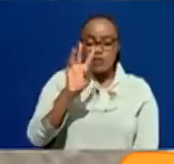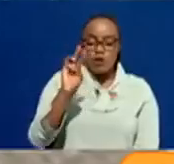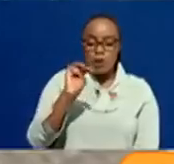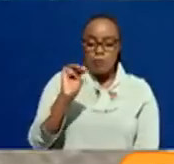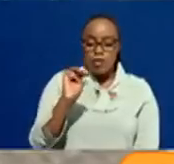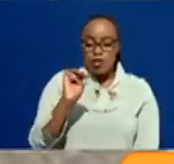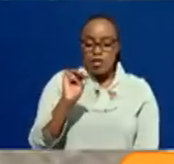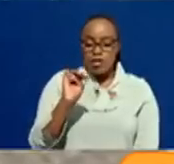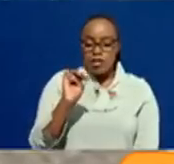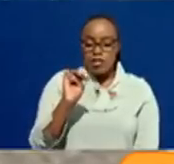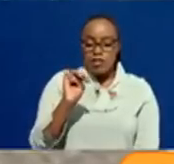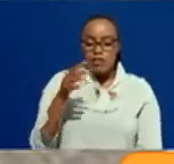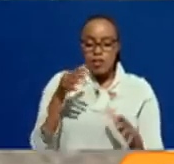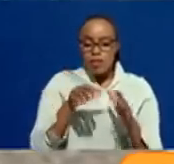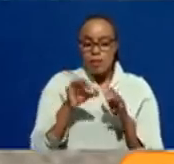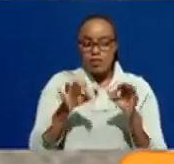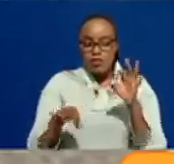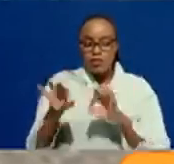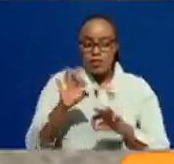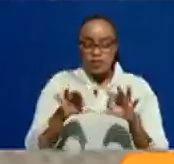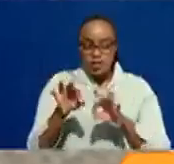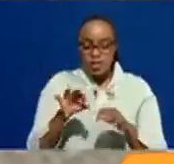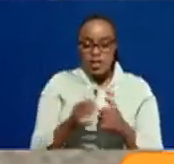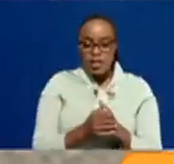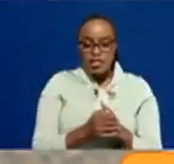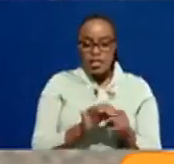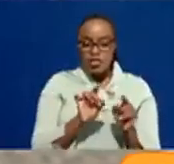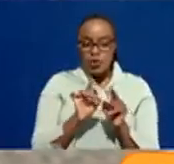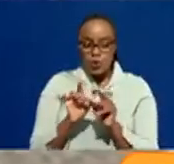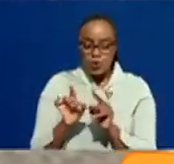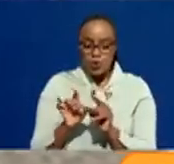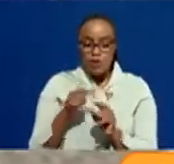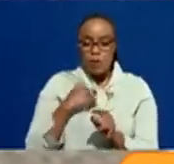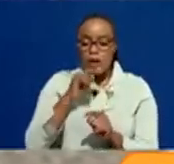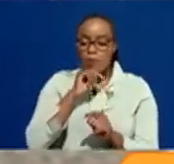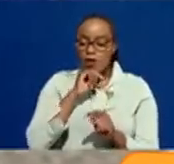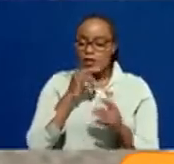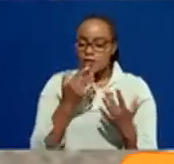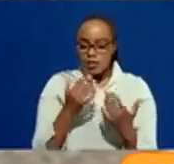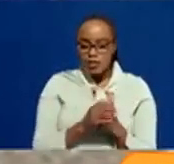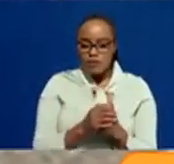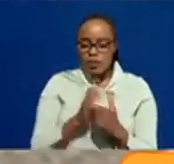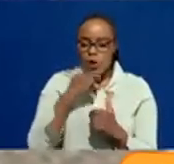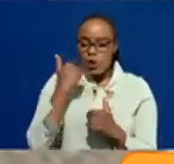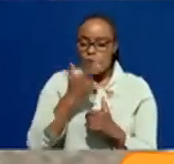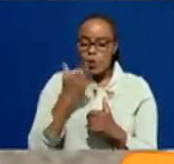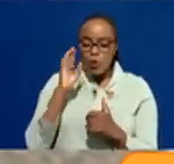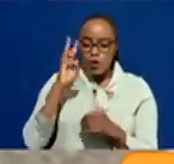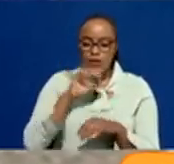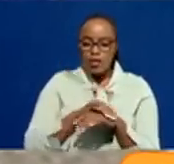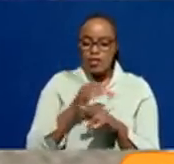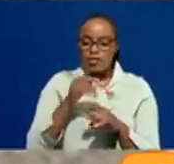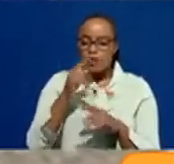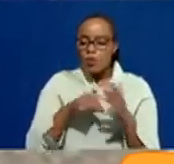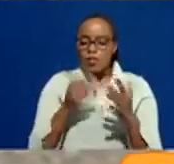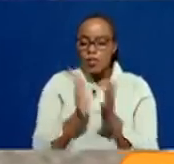million bags of fertilizer or tons of fertilizer, and I'm wondering who's going to get what and where